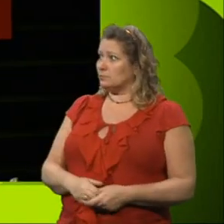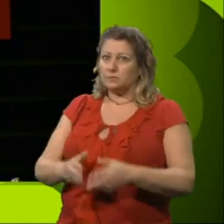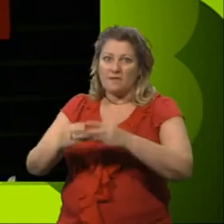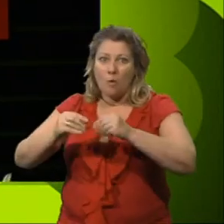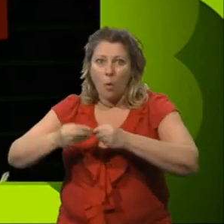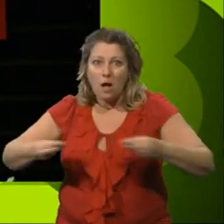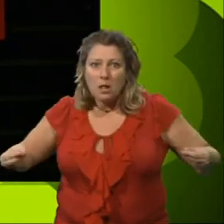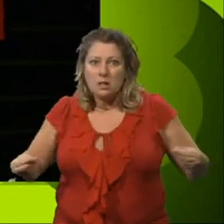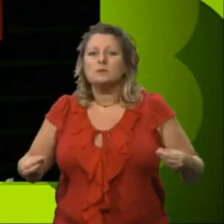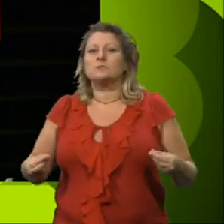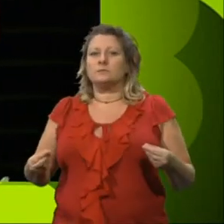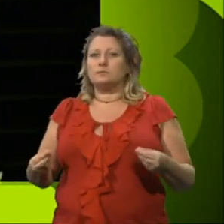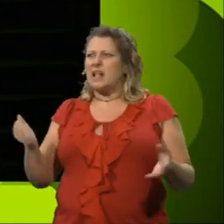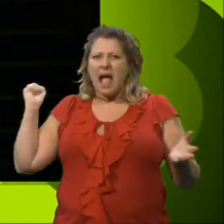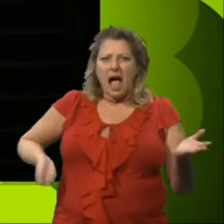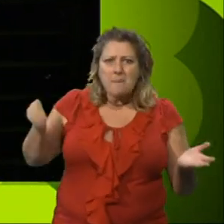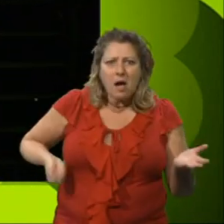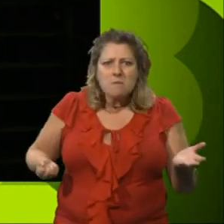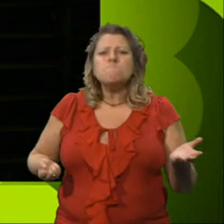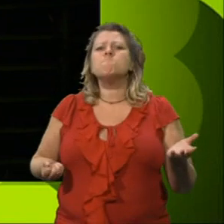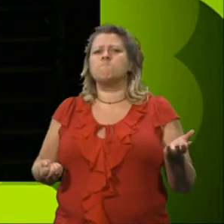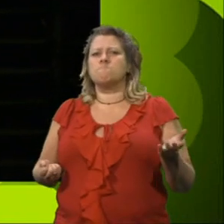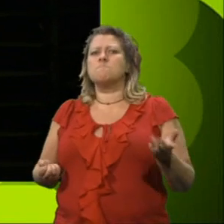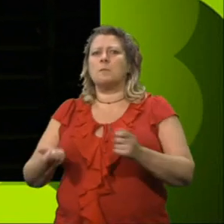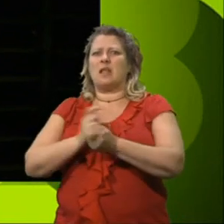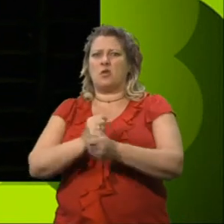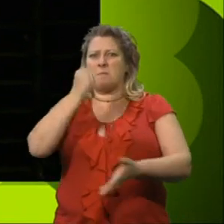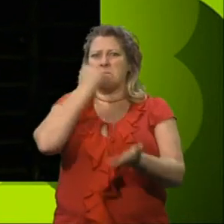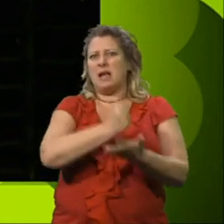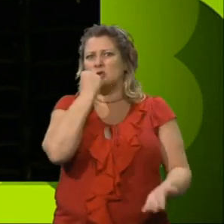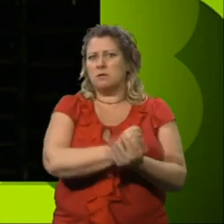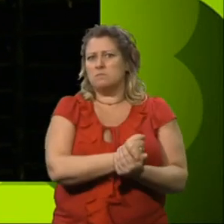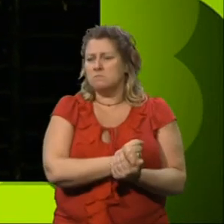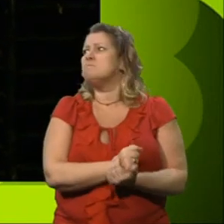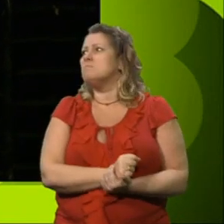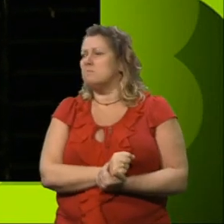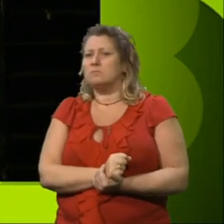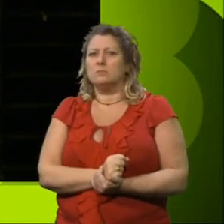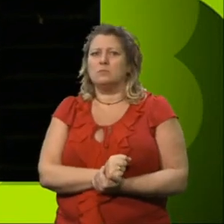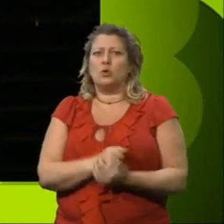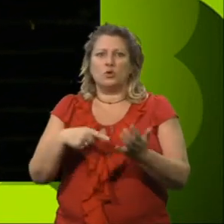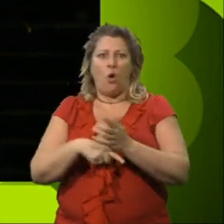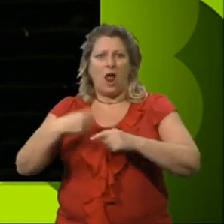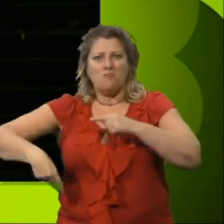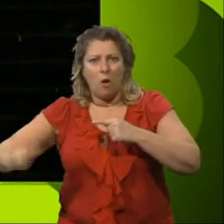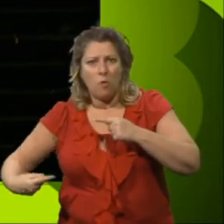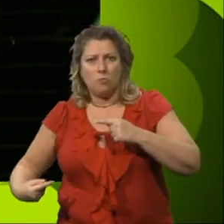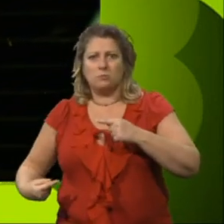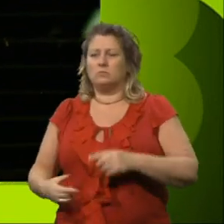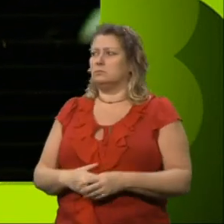Tinfoil. Tinfoil. Hammer. Hammer. Potato masher. Potato masher. Toilet rolls.